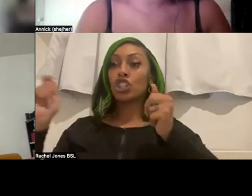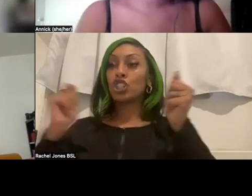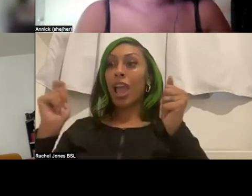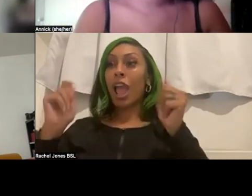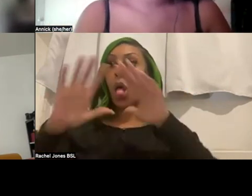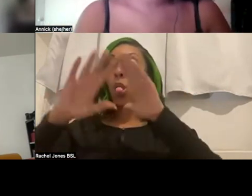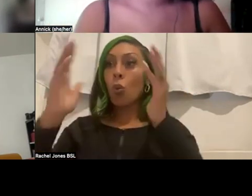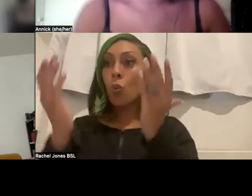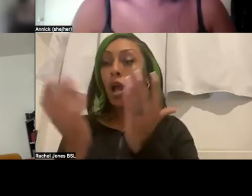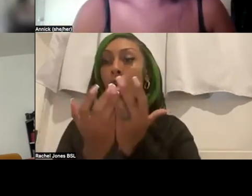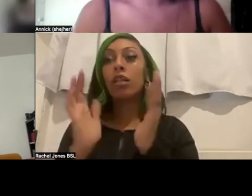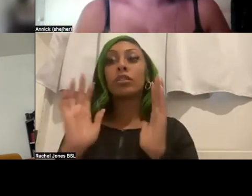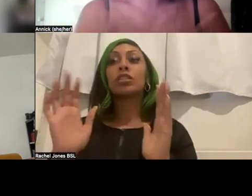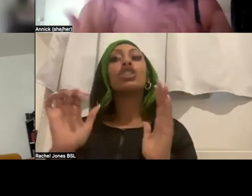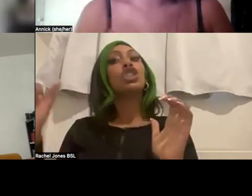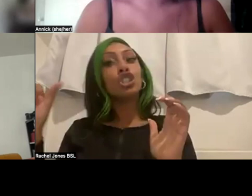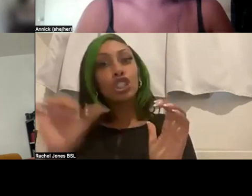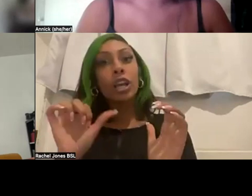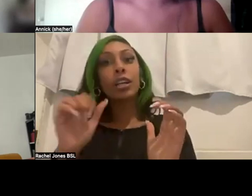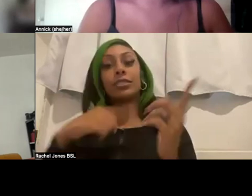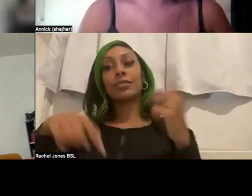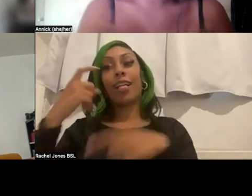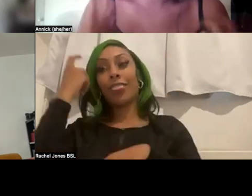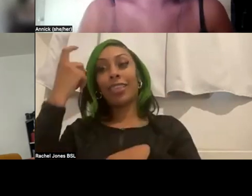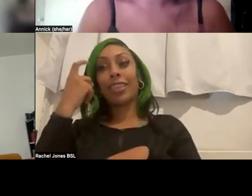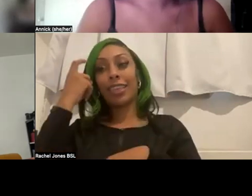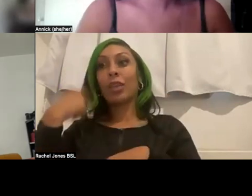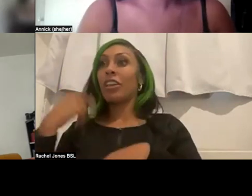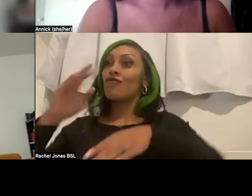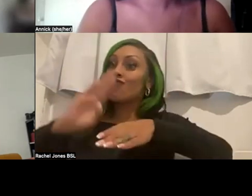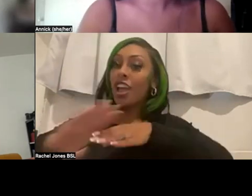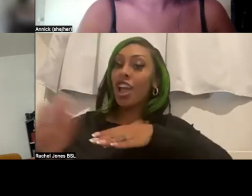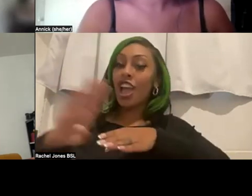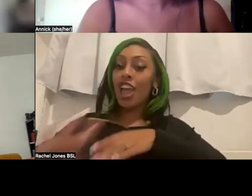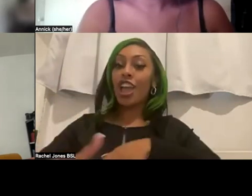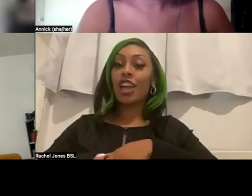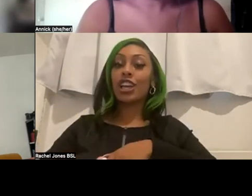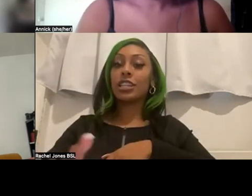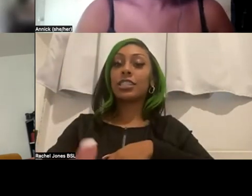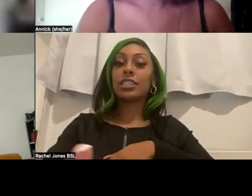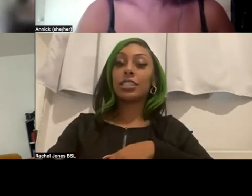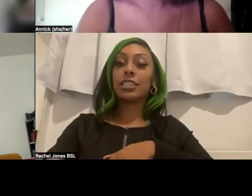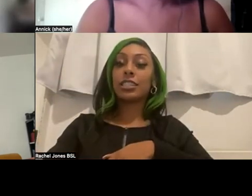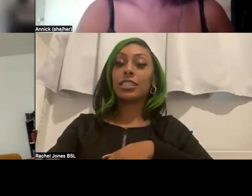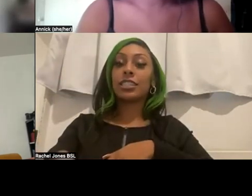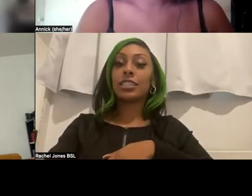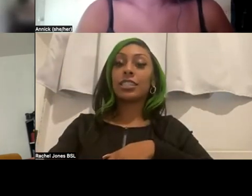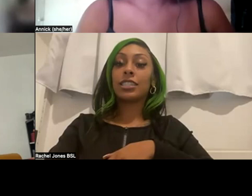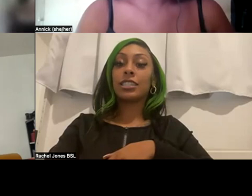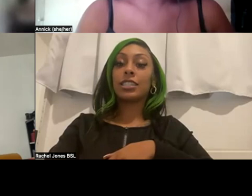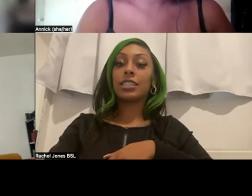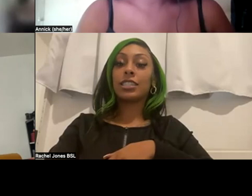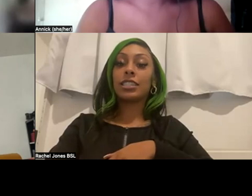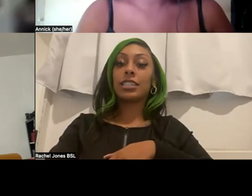is as it should be, as we think we should be. It's like we're rehearsing the revolution. So I'm just going to